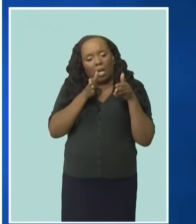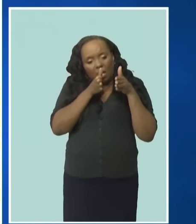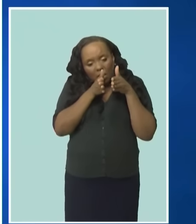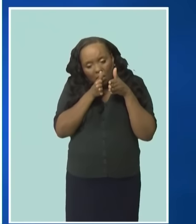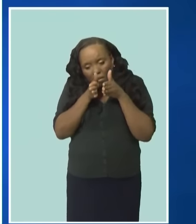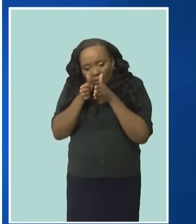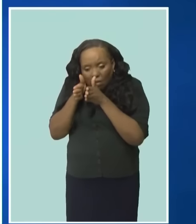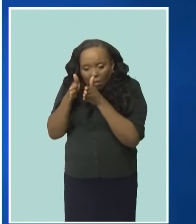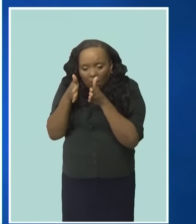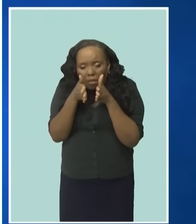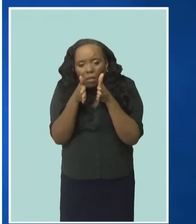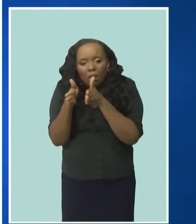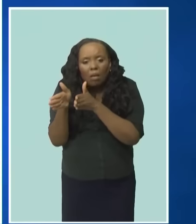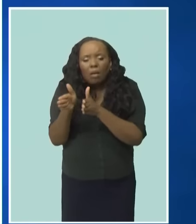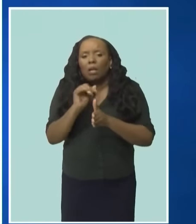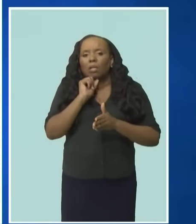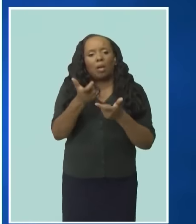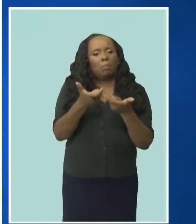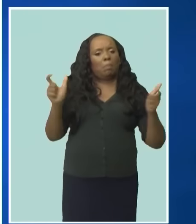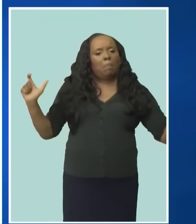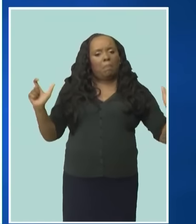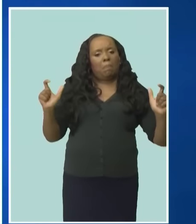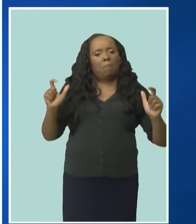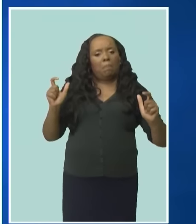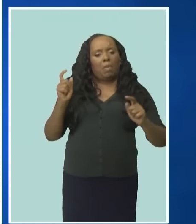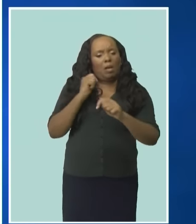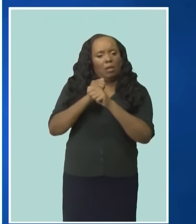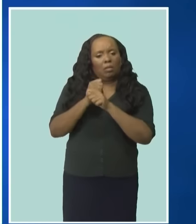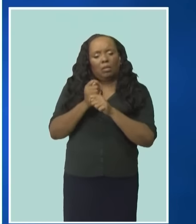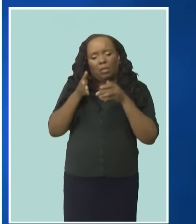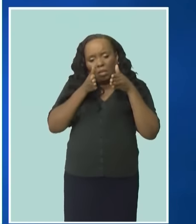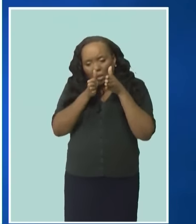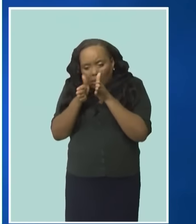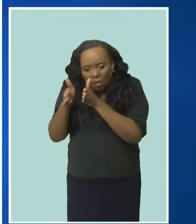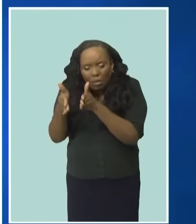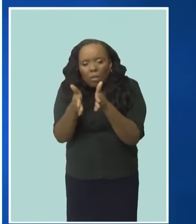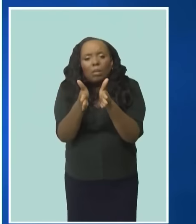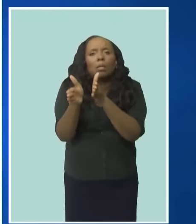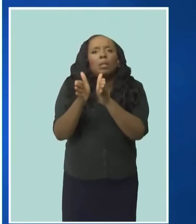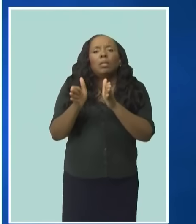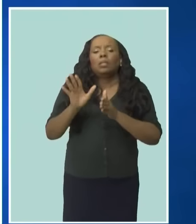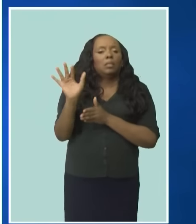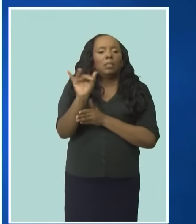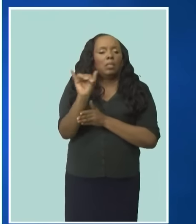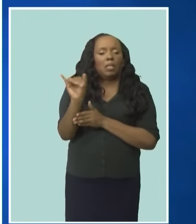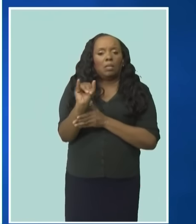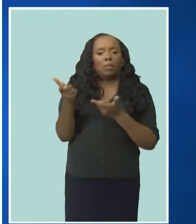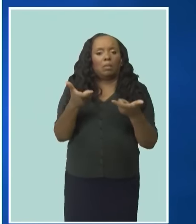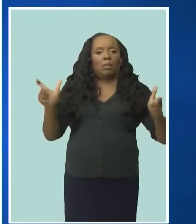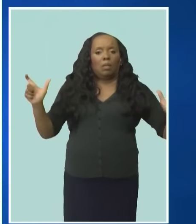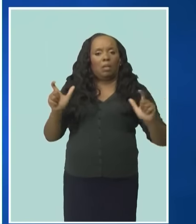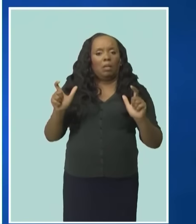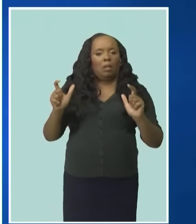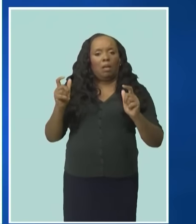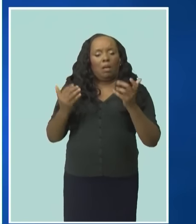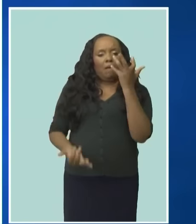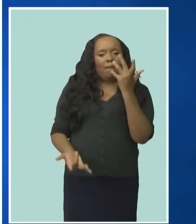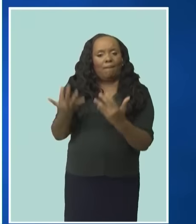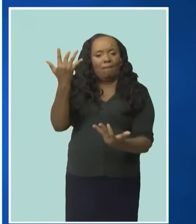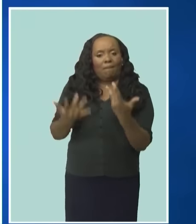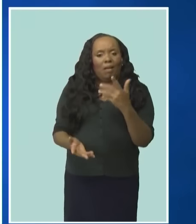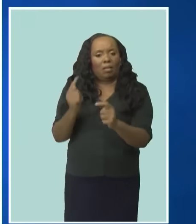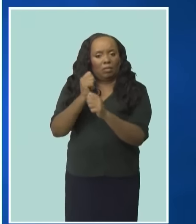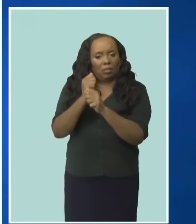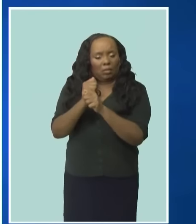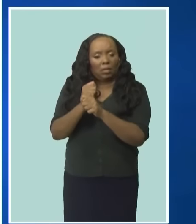in the cities and in those other small areas and fight the fire just as effective as a large fire, as a large appliance. And also we